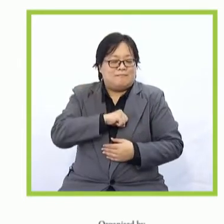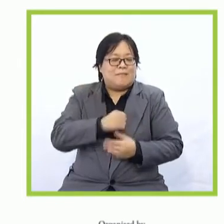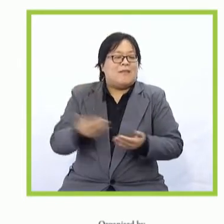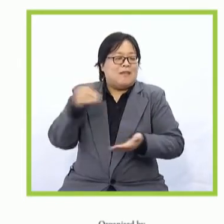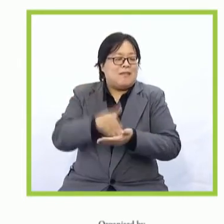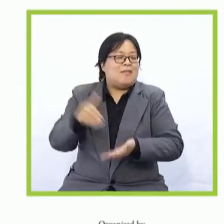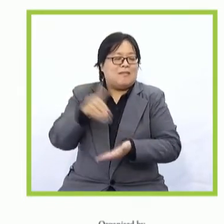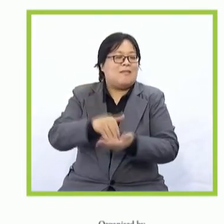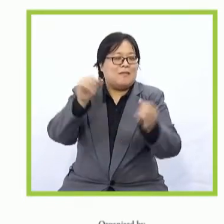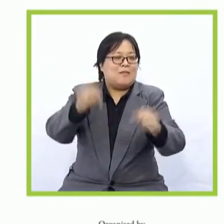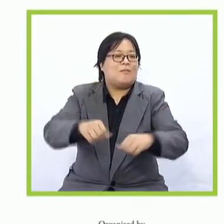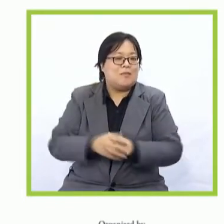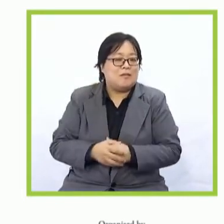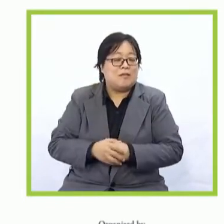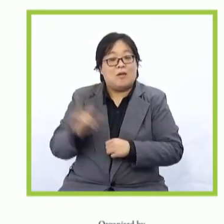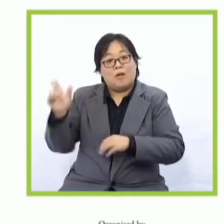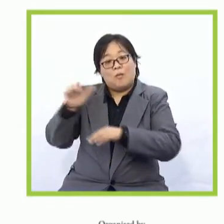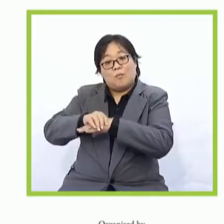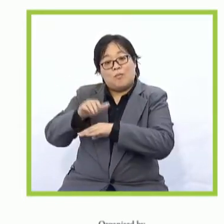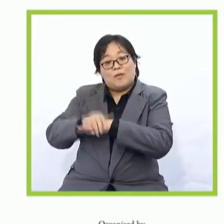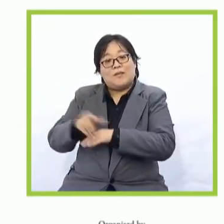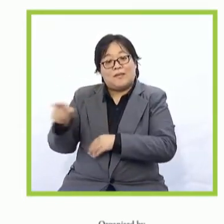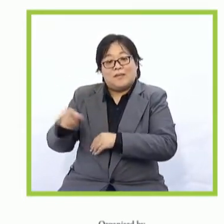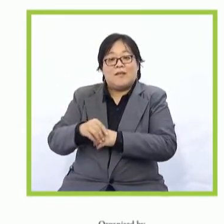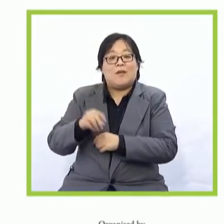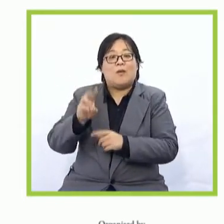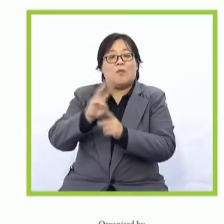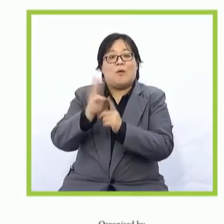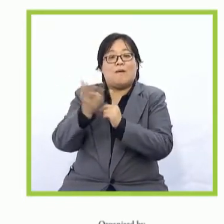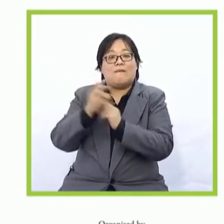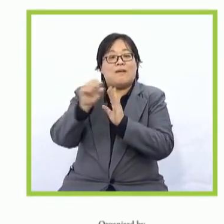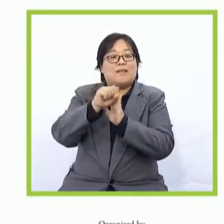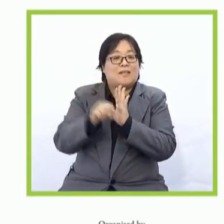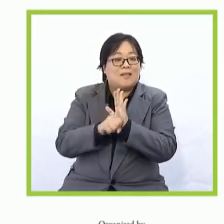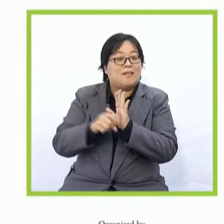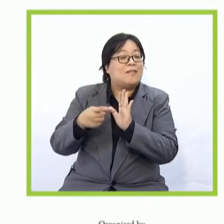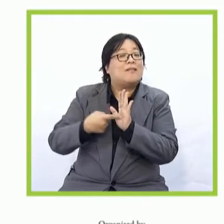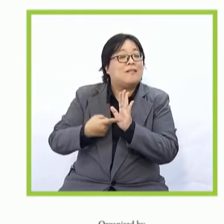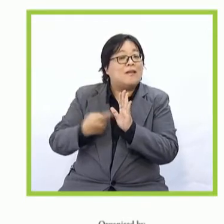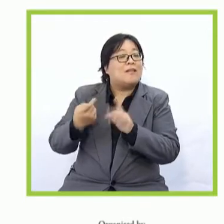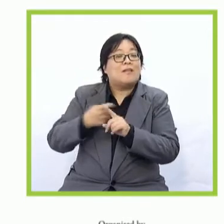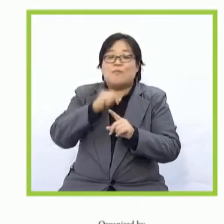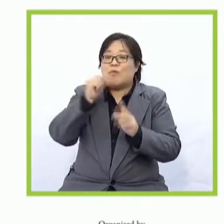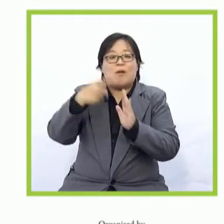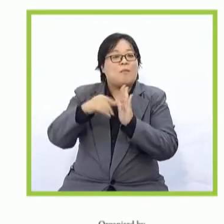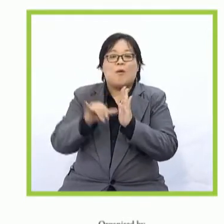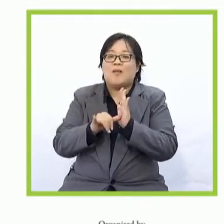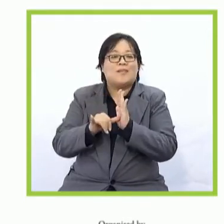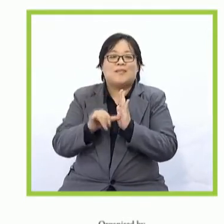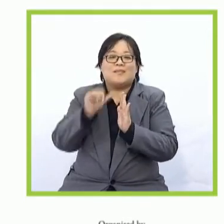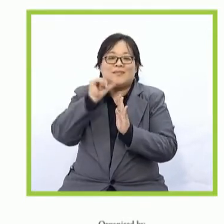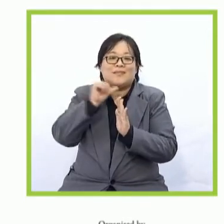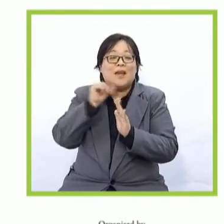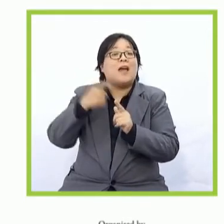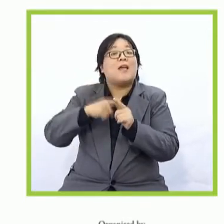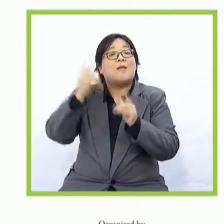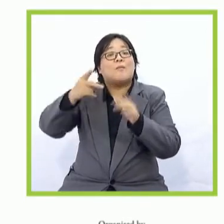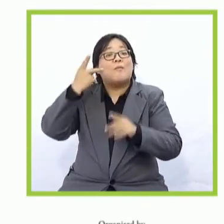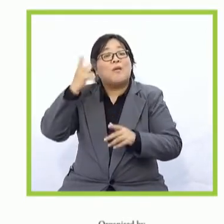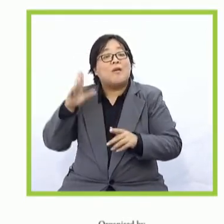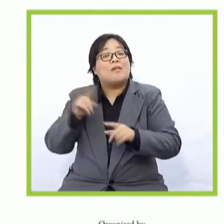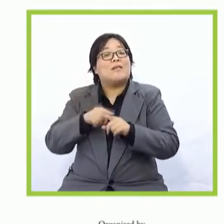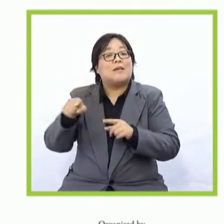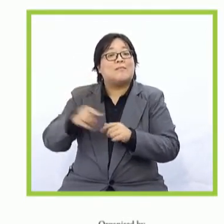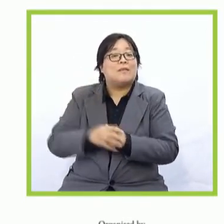over again. In Britain, the phrase welfare state came not from a policy one or from a politician, but from the Archbishop